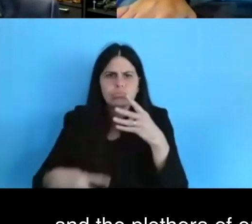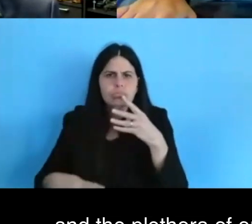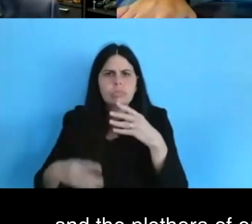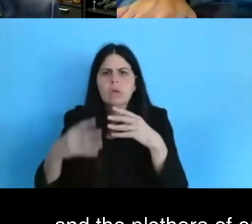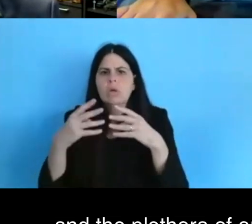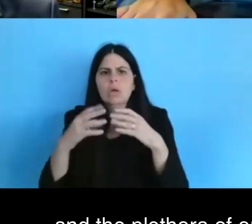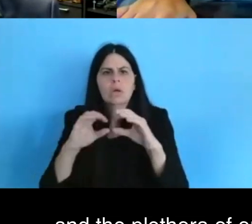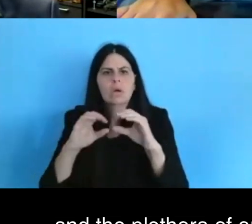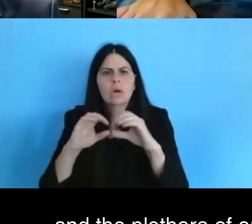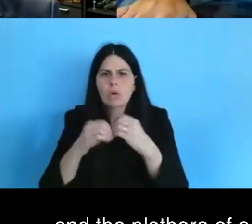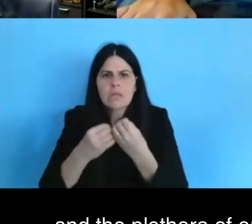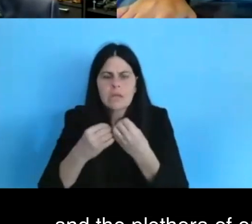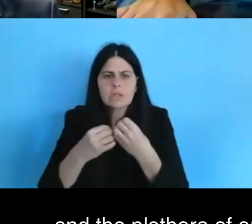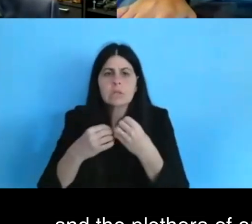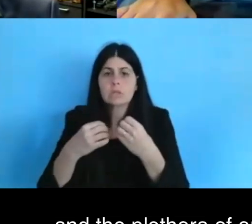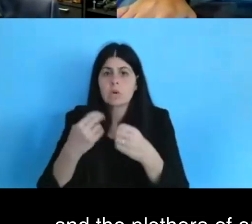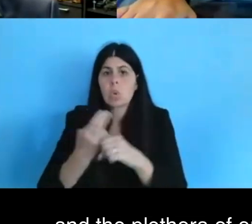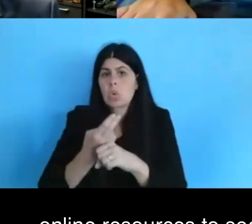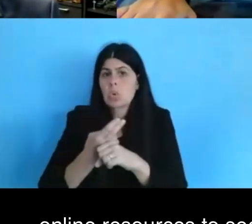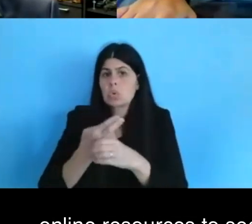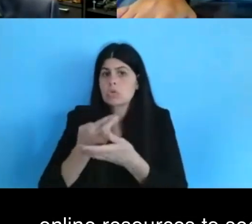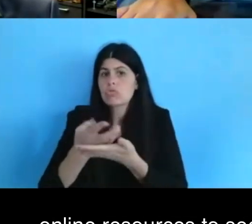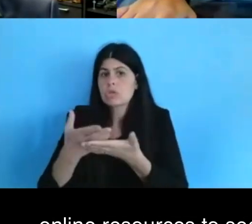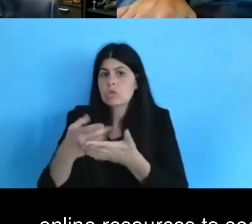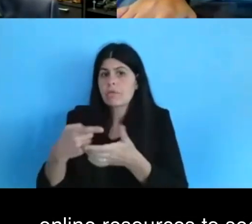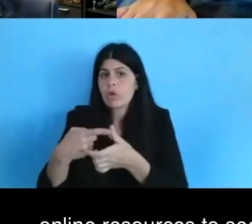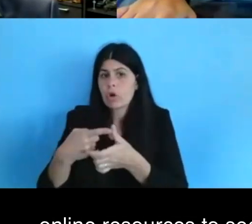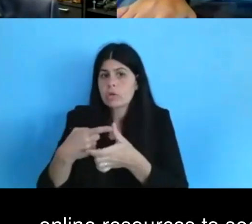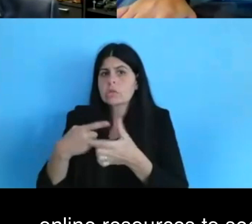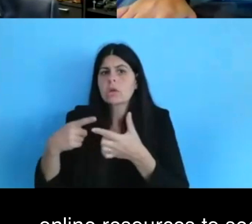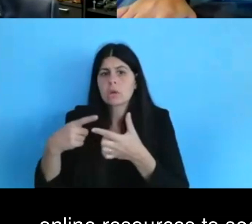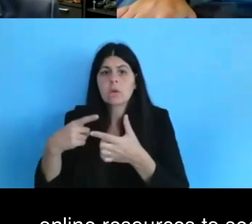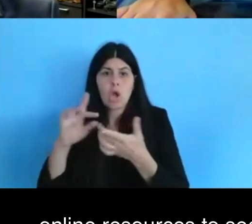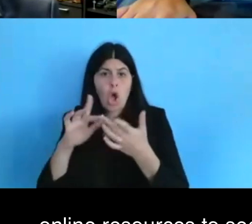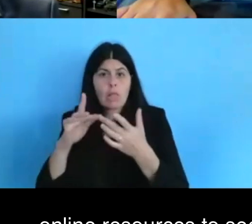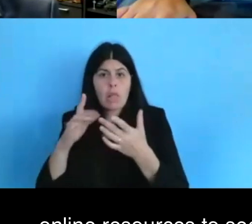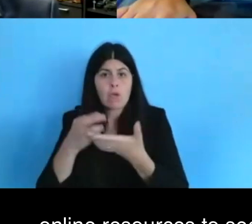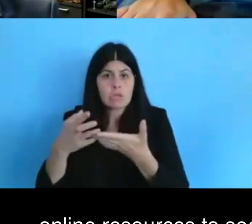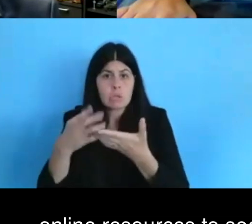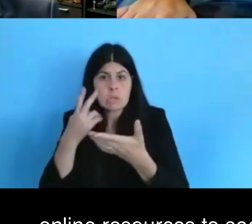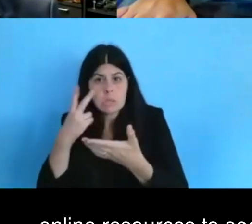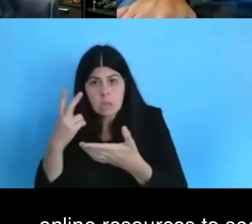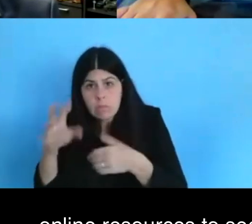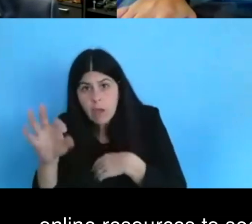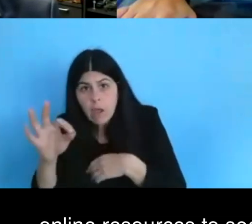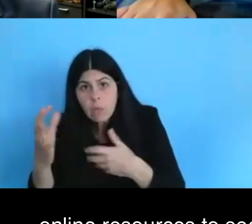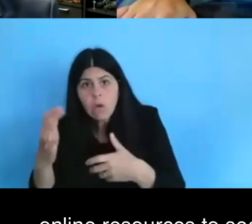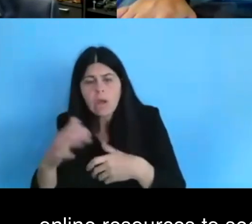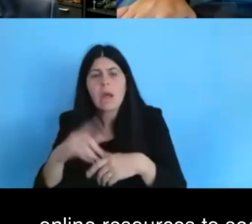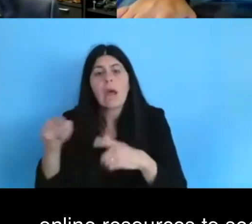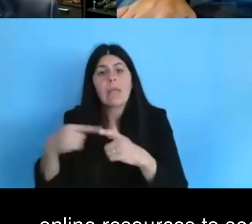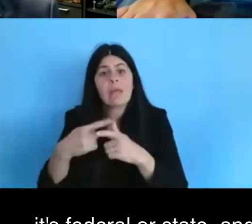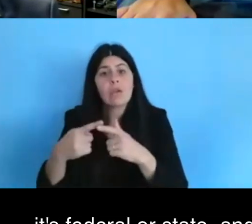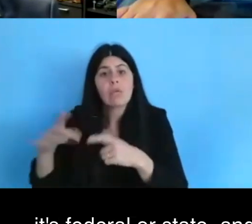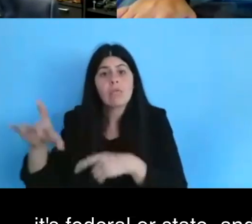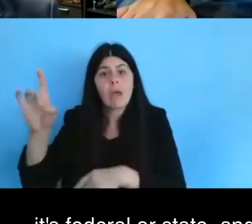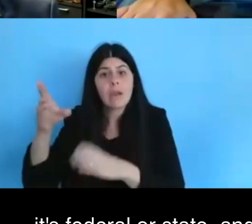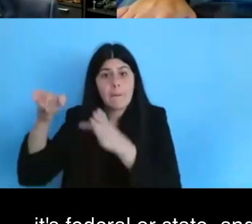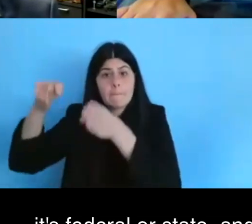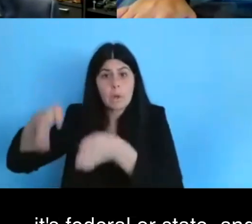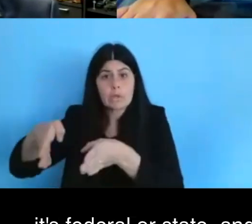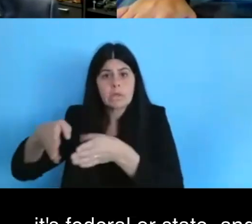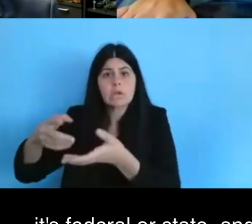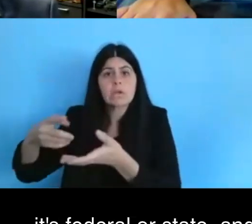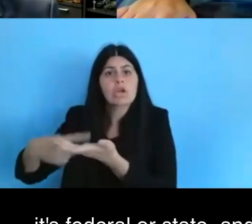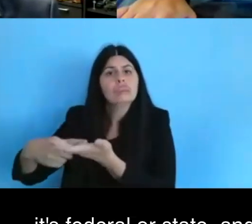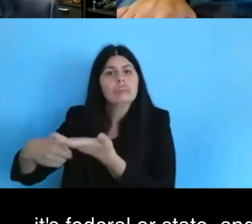say use the resources first, use your online resources, see what you can find. Once you find a person, talk to that person, whether it's federal, state,